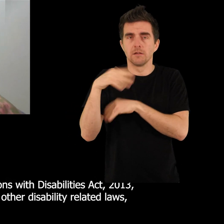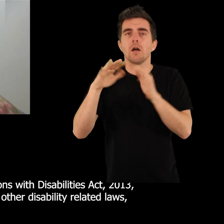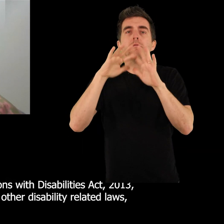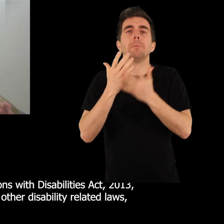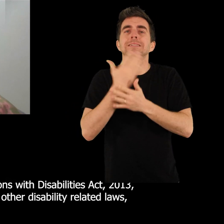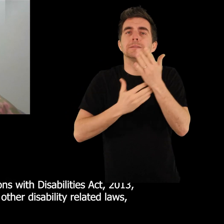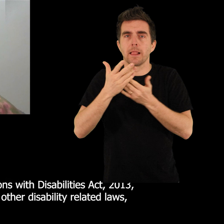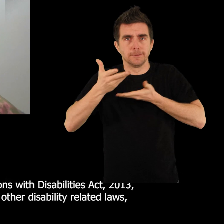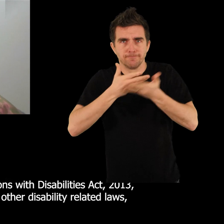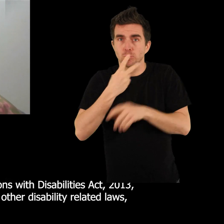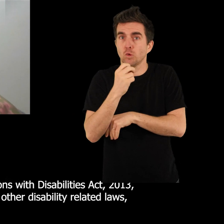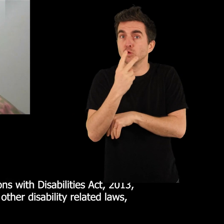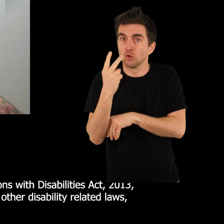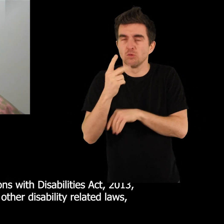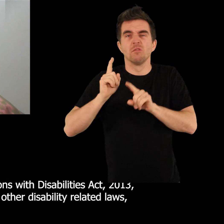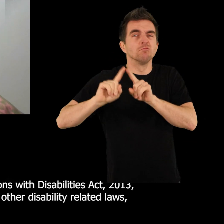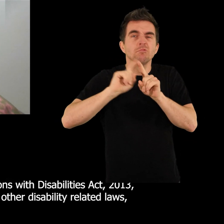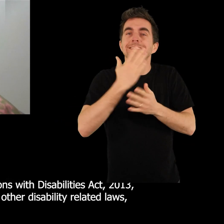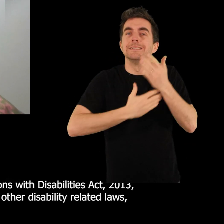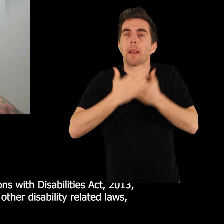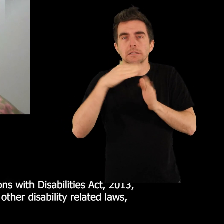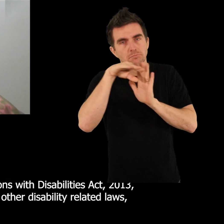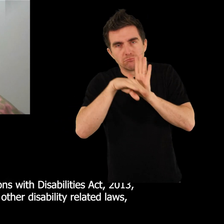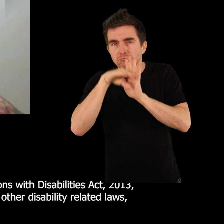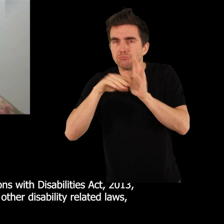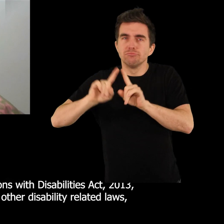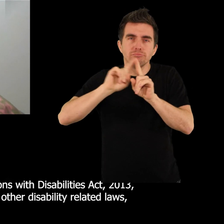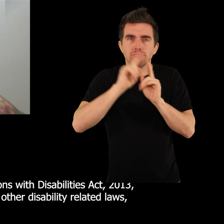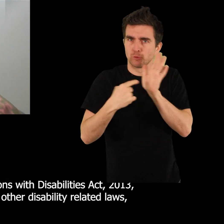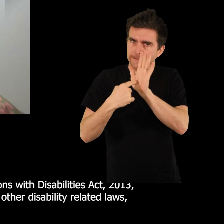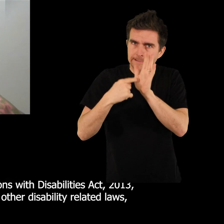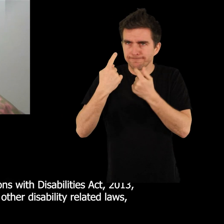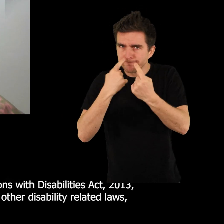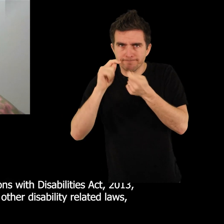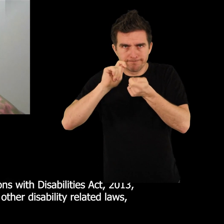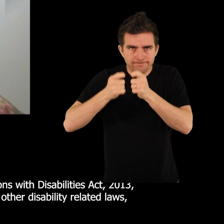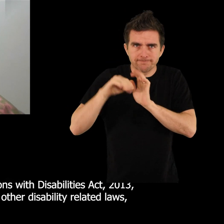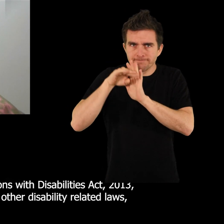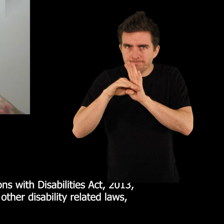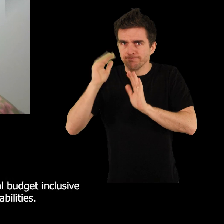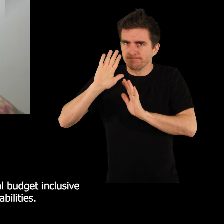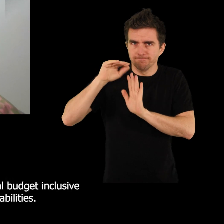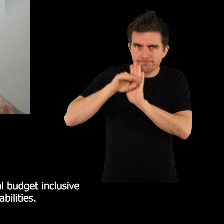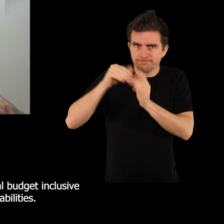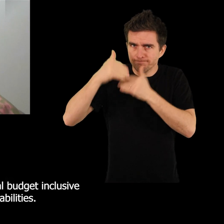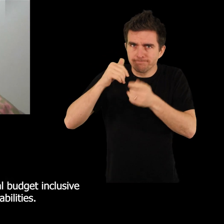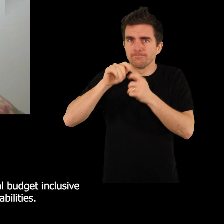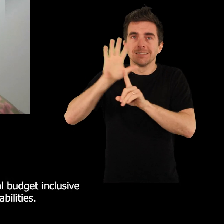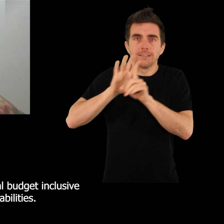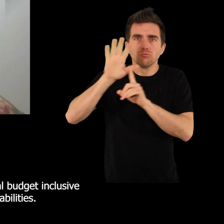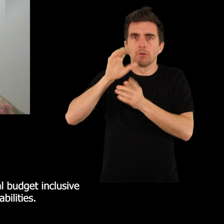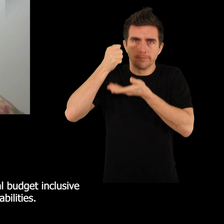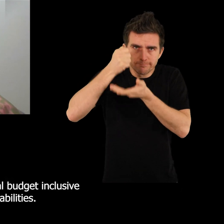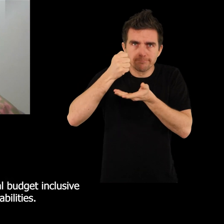at 2013, Global Disability Summit 2022, other disability-related laws, policy, and for